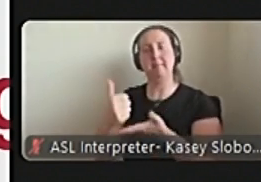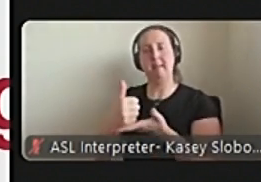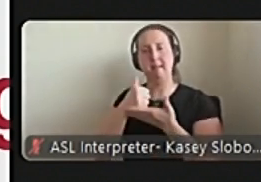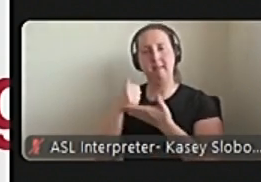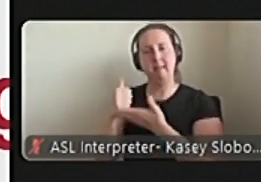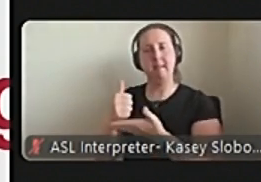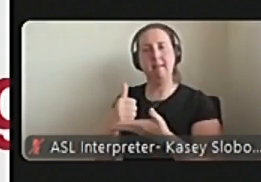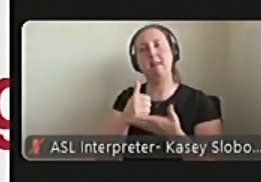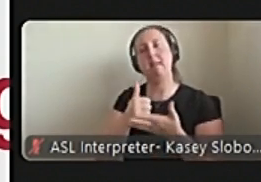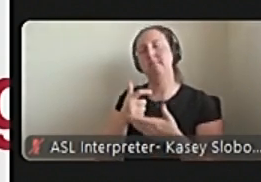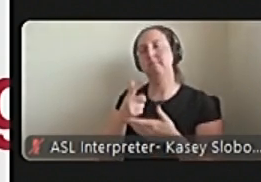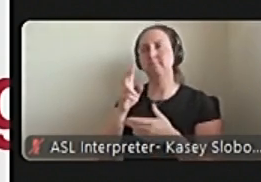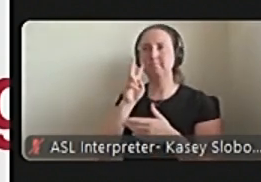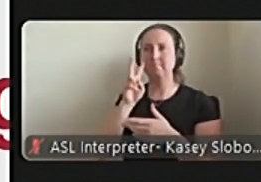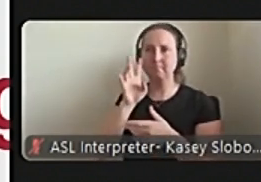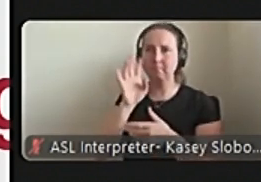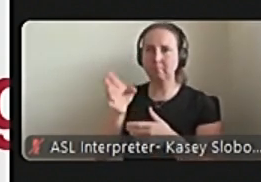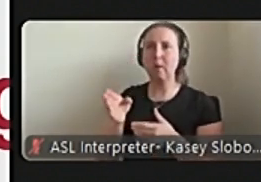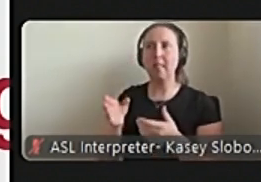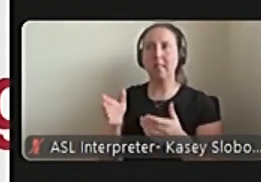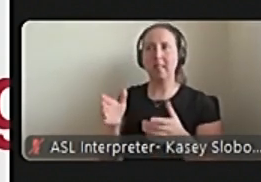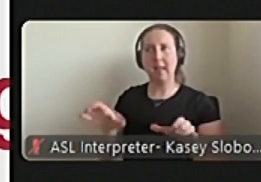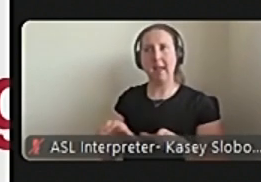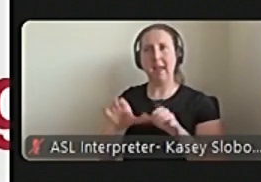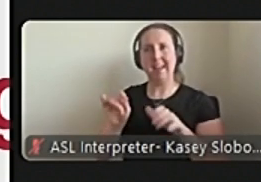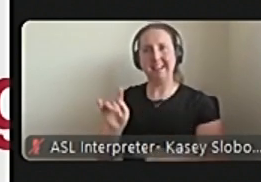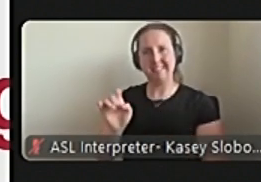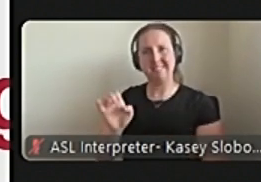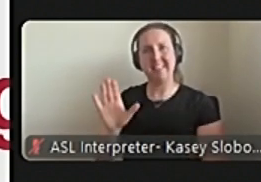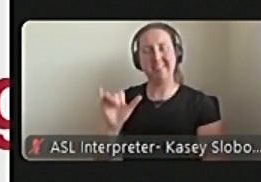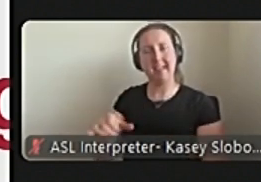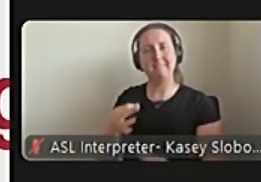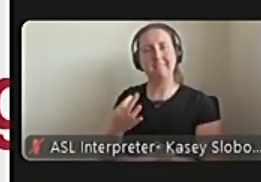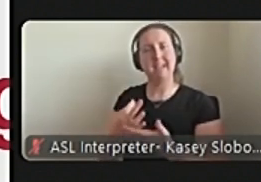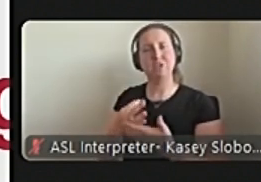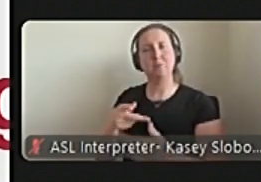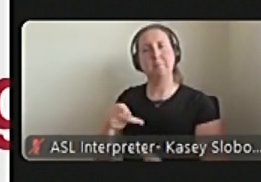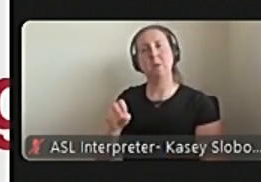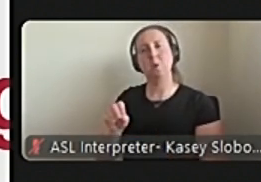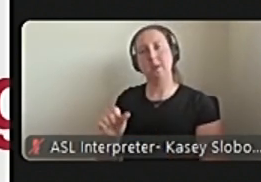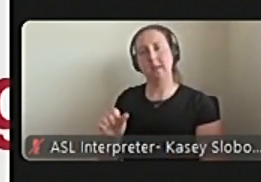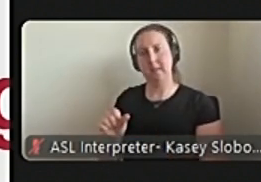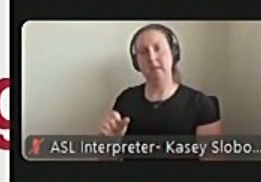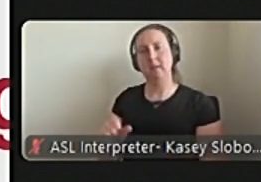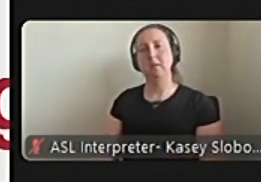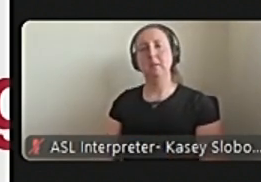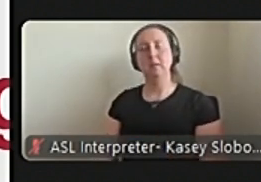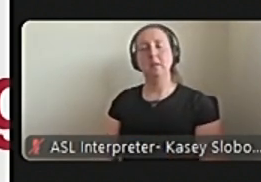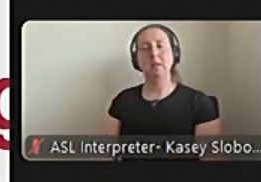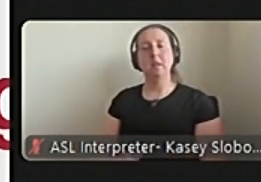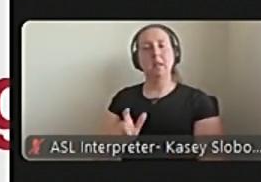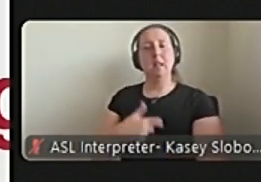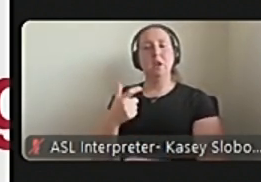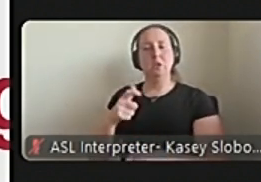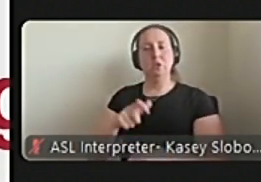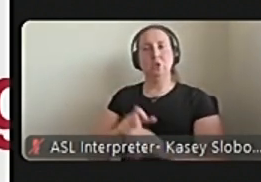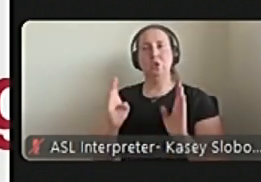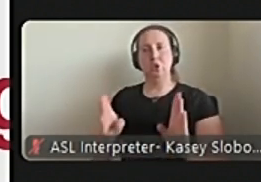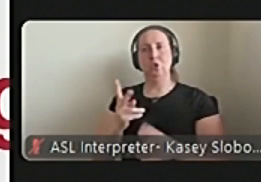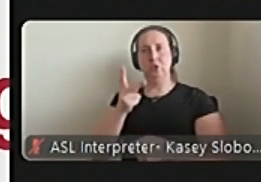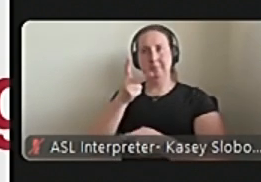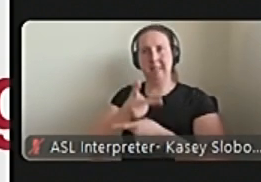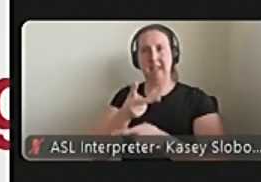to activate the financial power of attorney at this point. But this is where long-term care kicks in. A lot of them, policies are